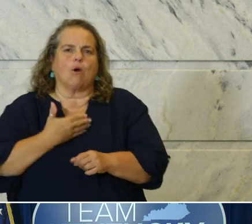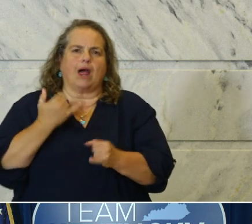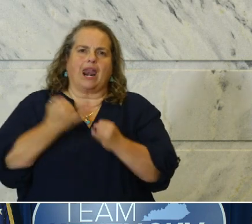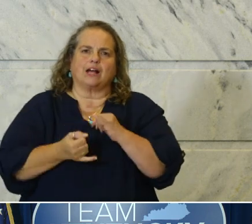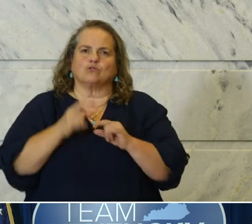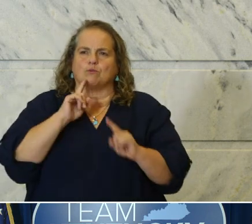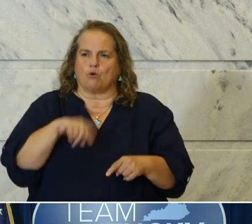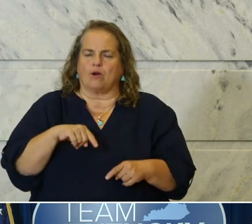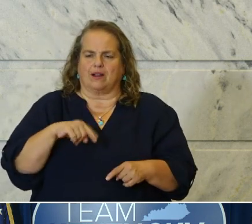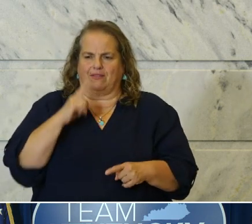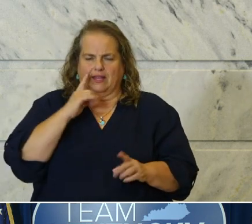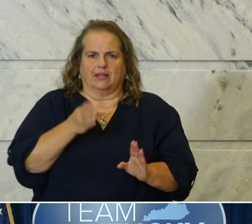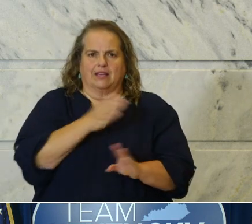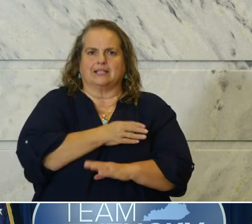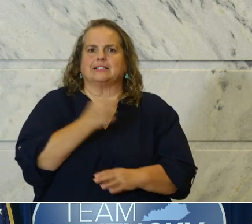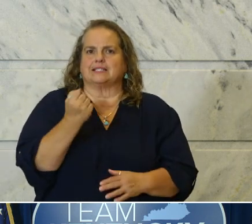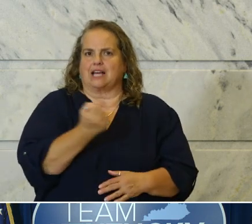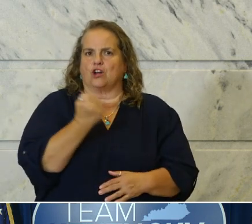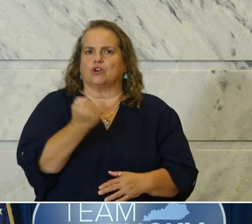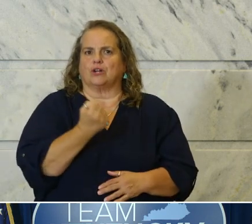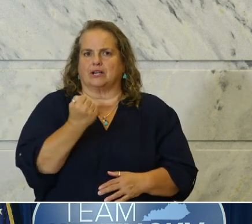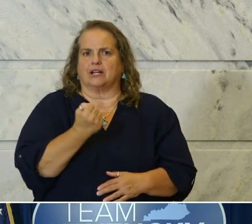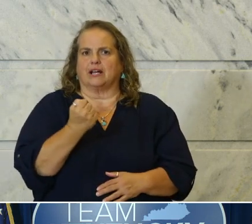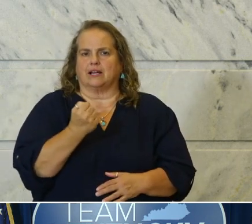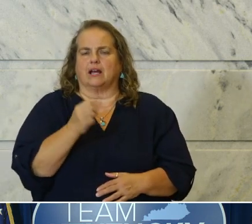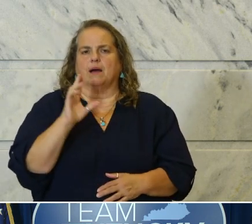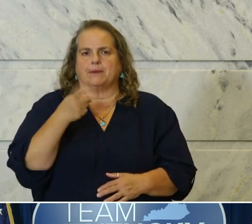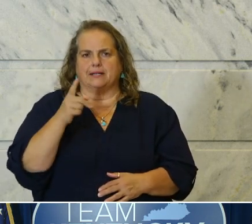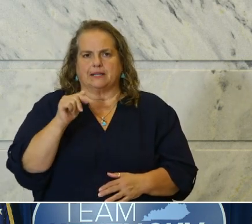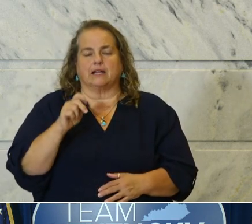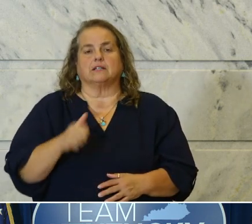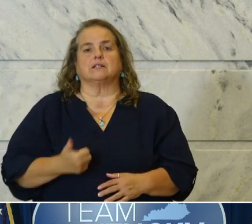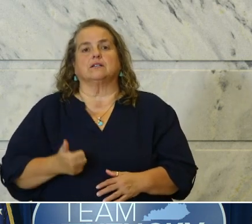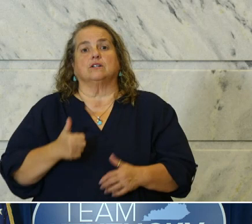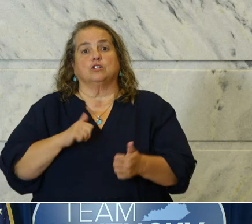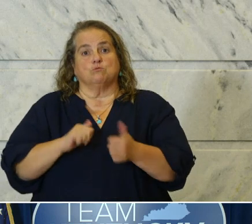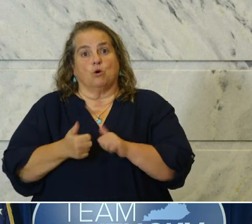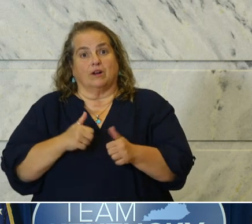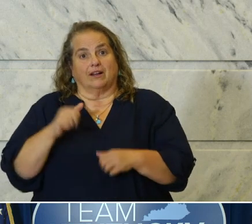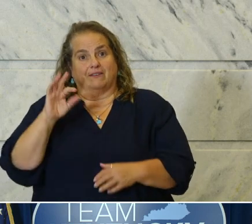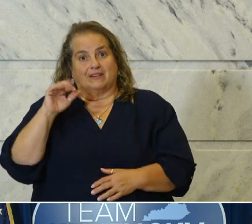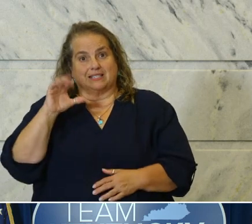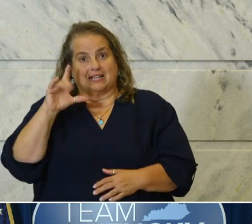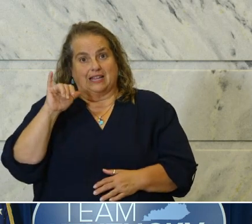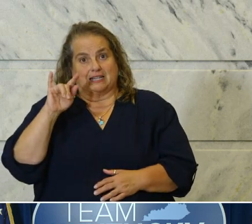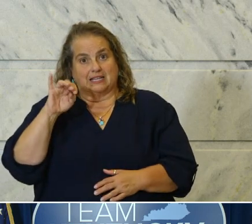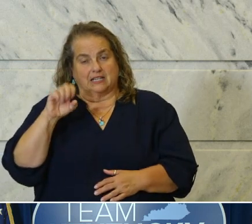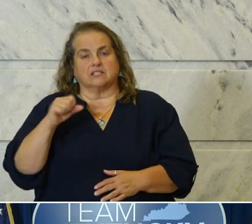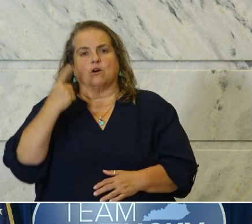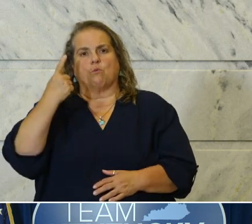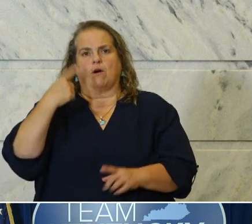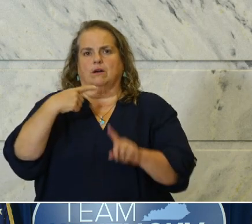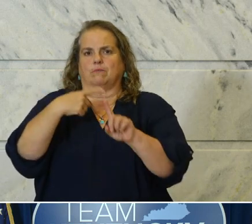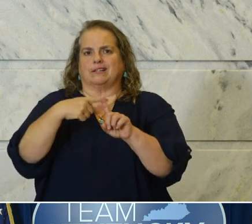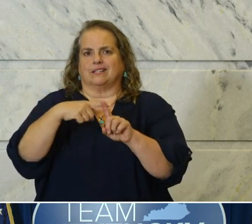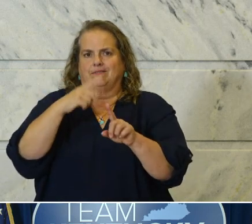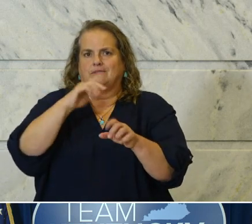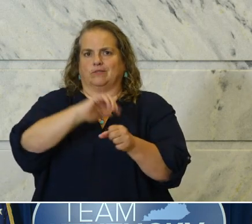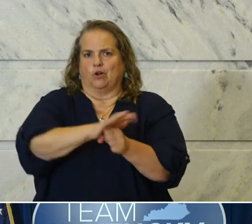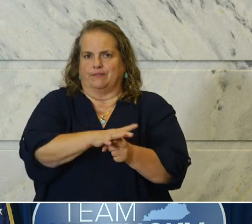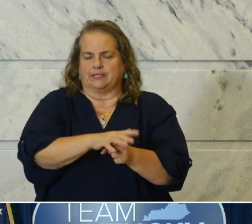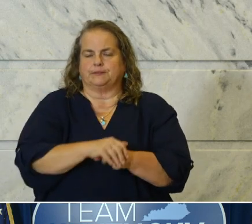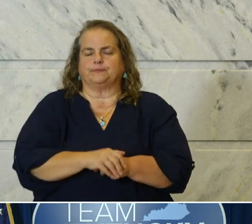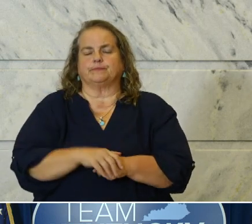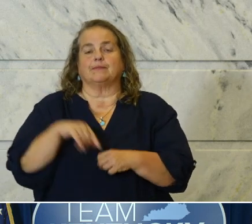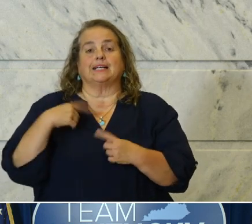since Saturday's reporting. In fact, I think we've just done updates. 4 new facilities have had at least one positive case. Since